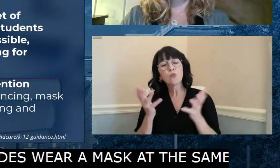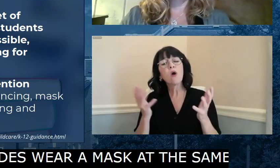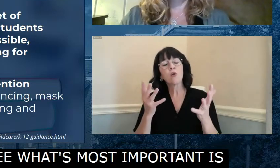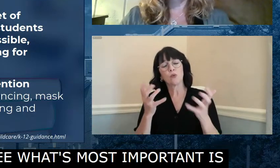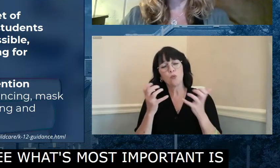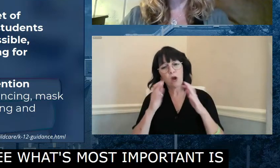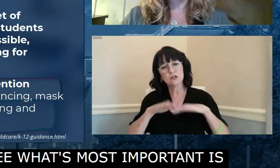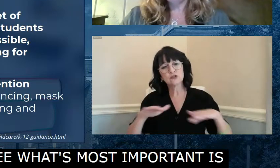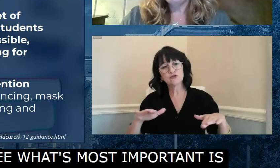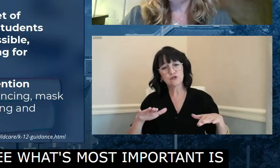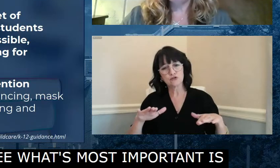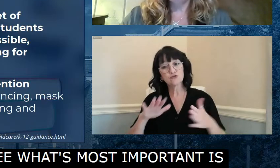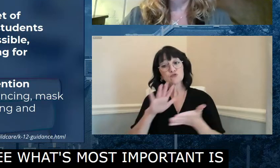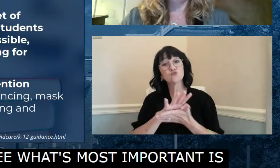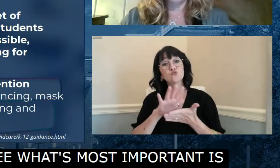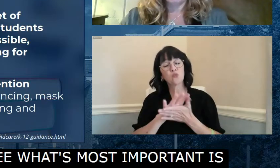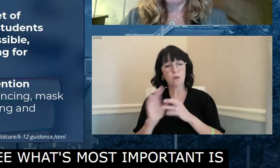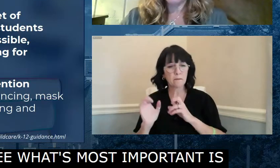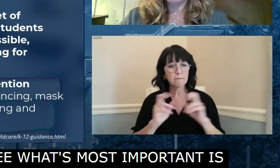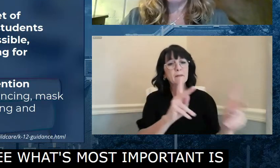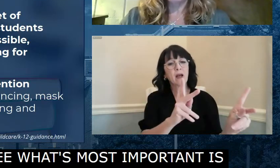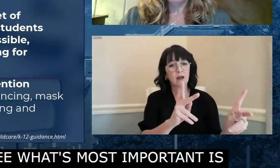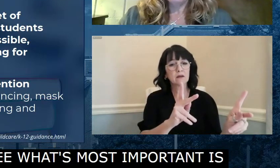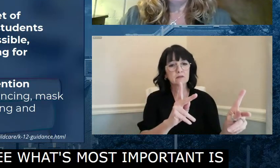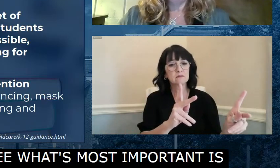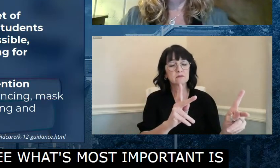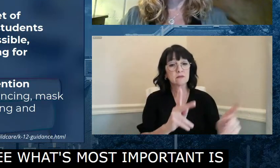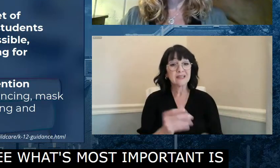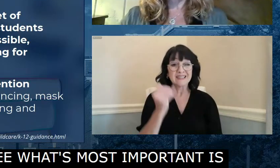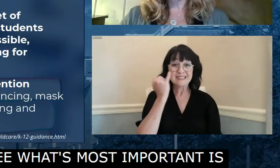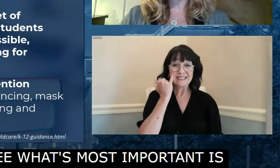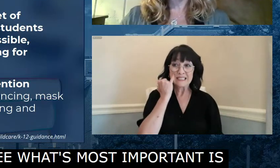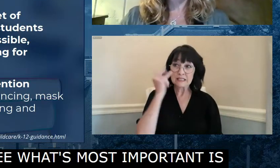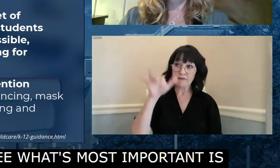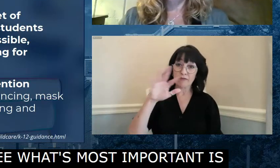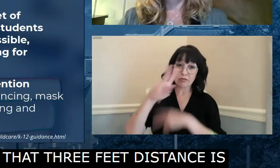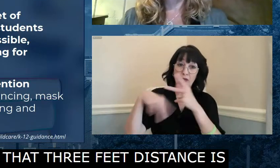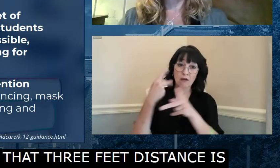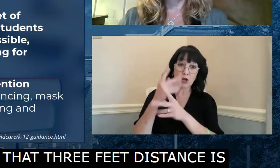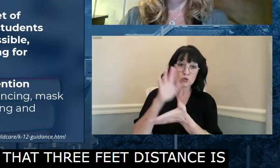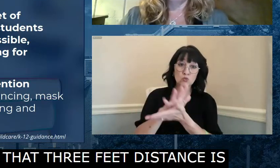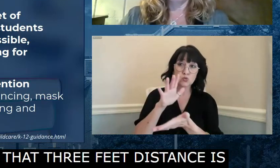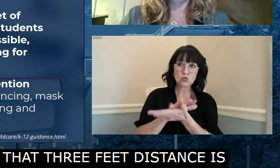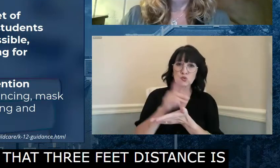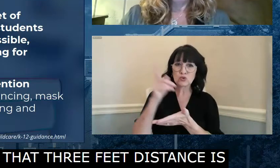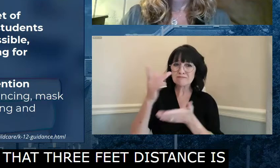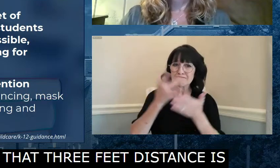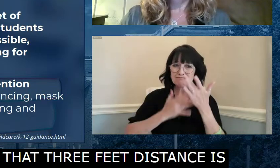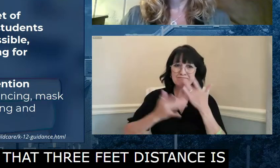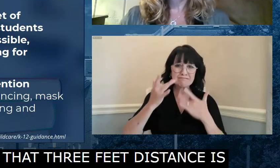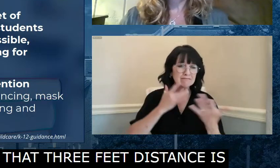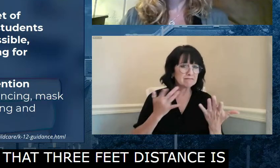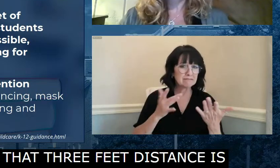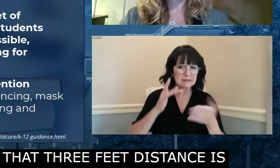school. So if that 3 feet distance is a barrier, we want schools to be able to do what they